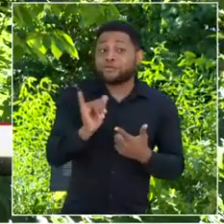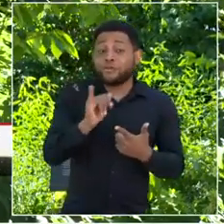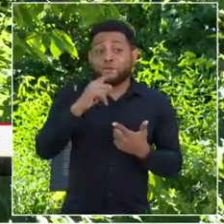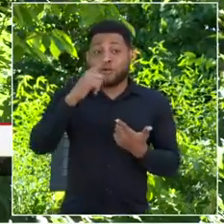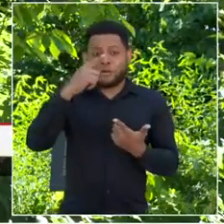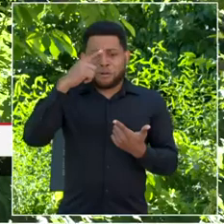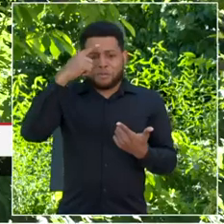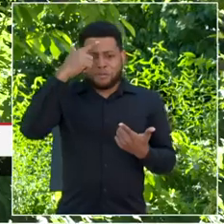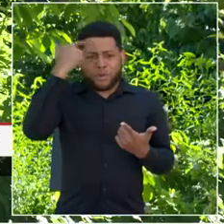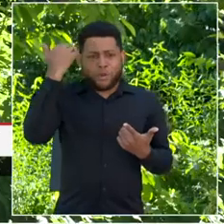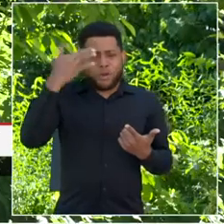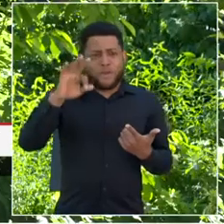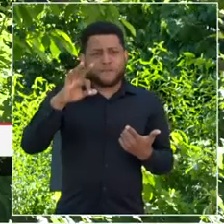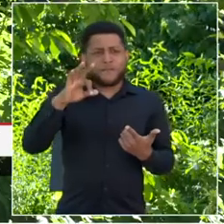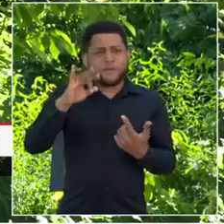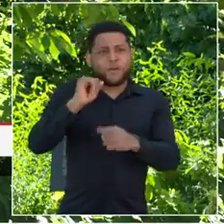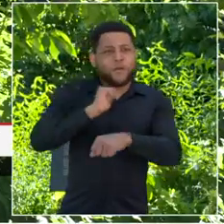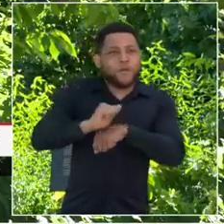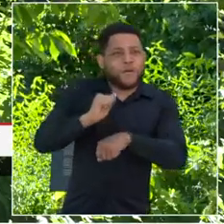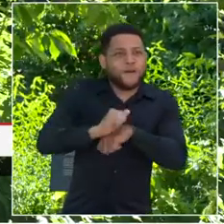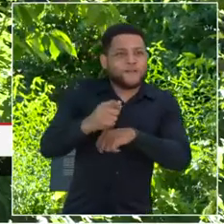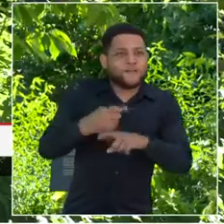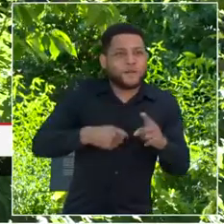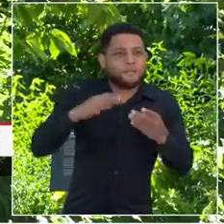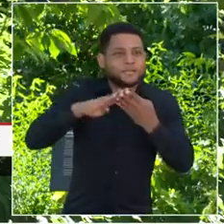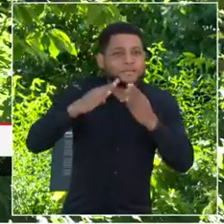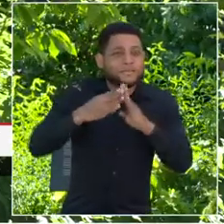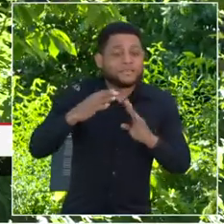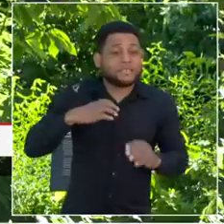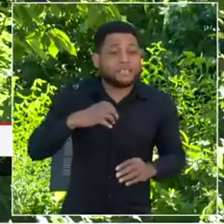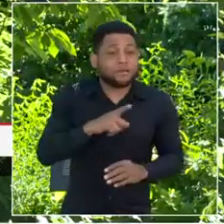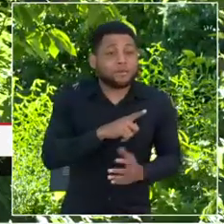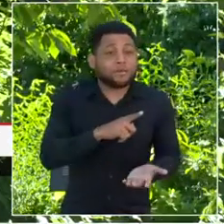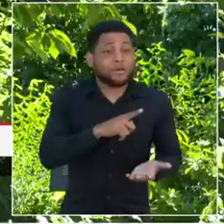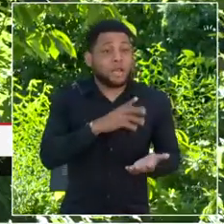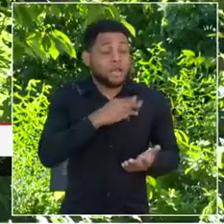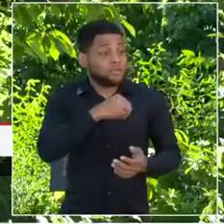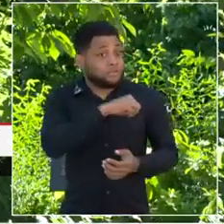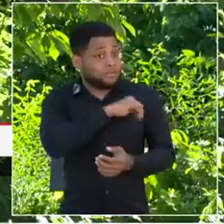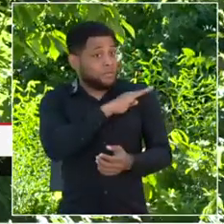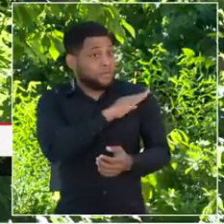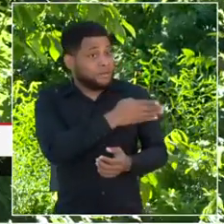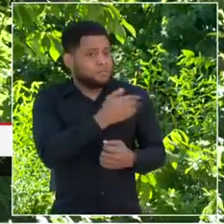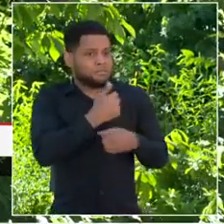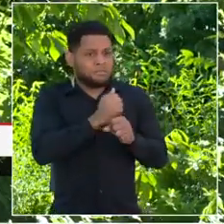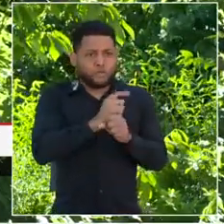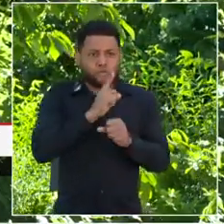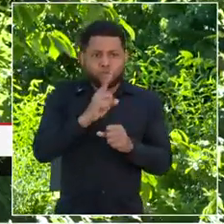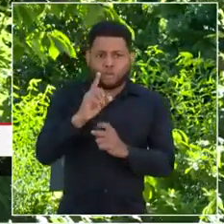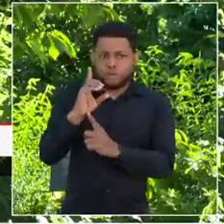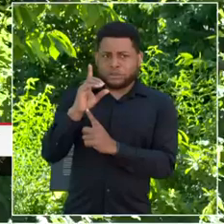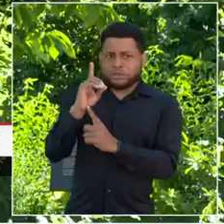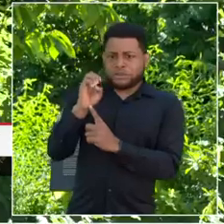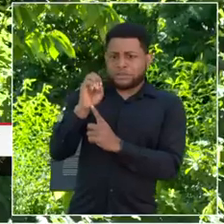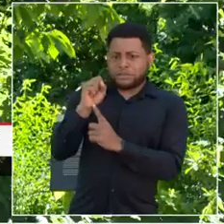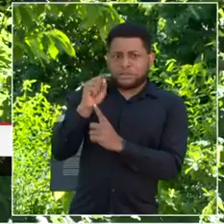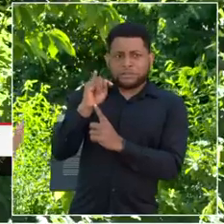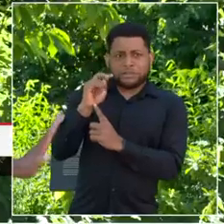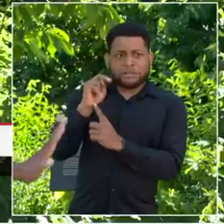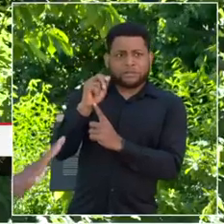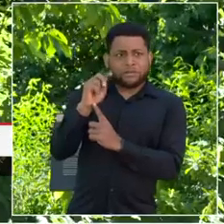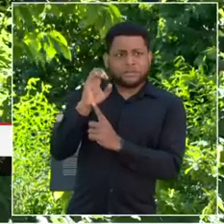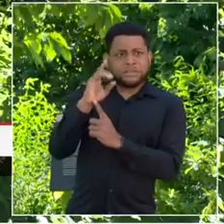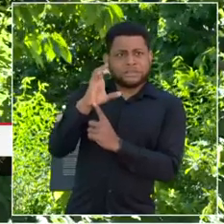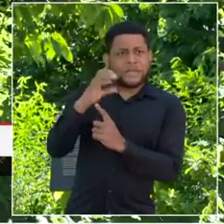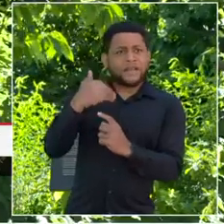the efforts of City Council and the mayor to make sure that Destination DC had the additional dollars coming out of the pandemic to